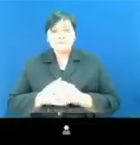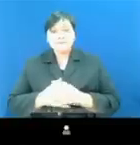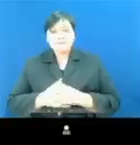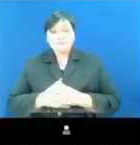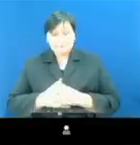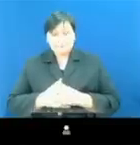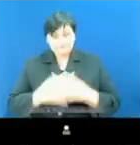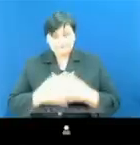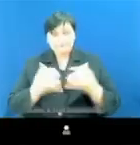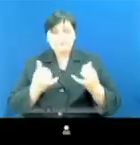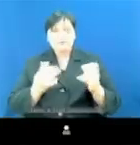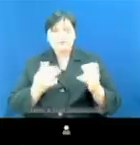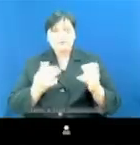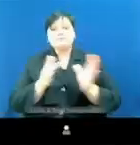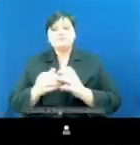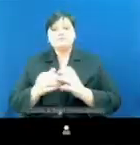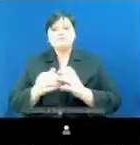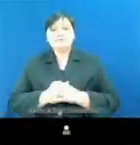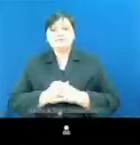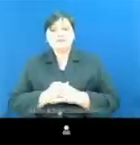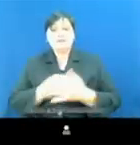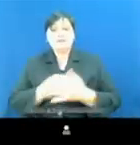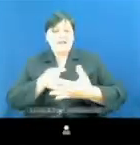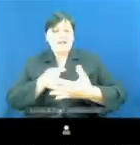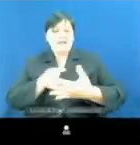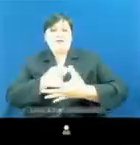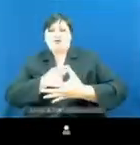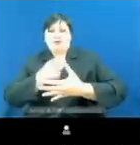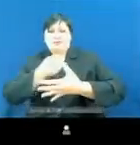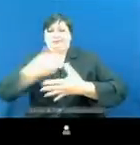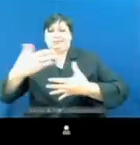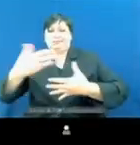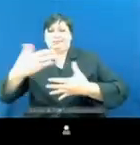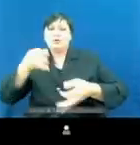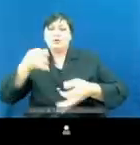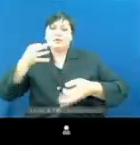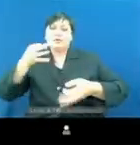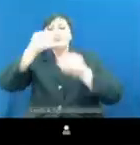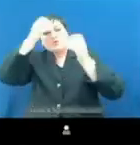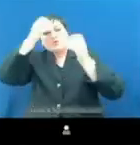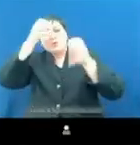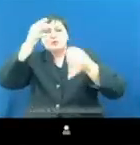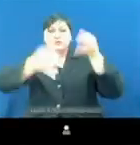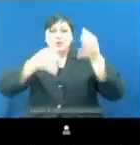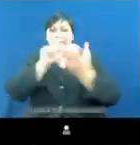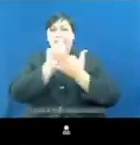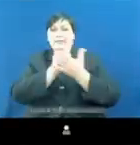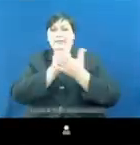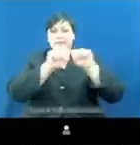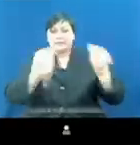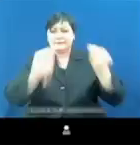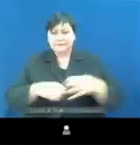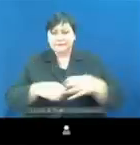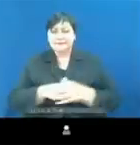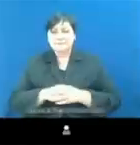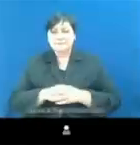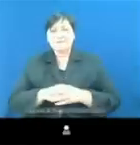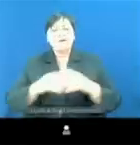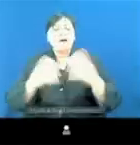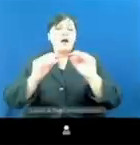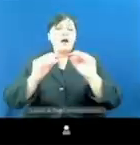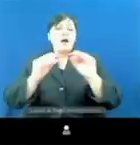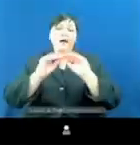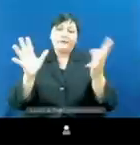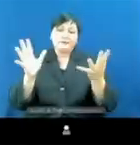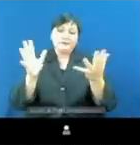All right, so the first competency area is knowledge of court and legal systems. Obviously, you have to have a general